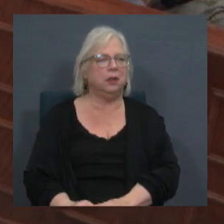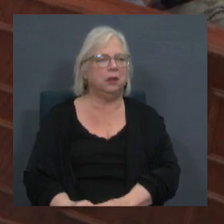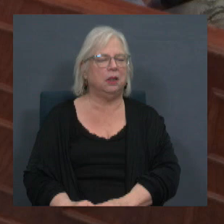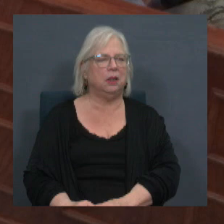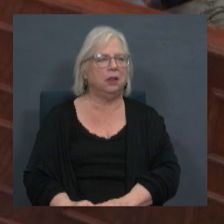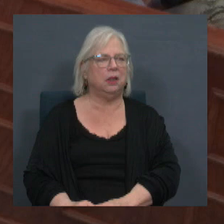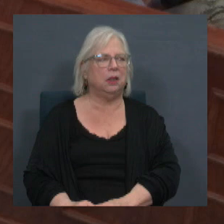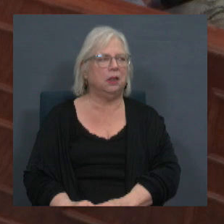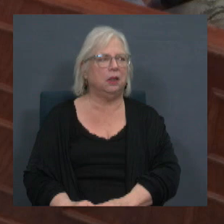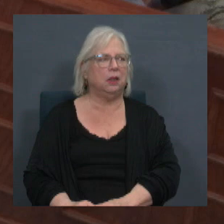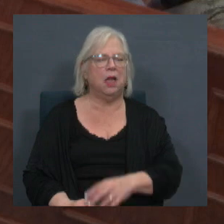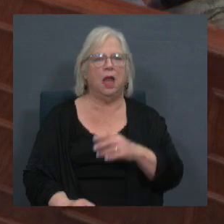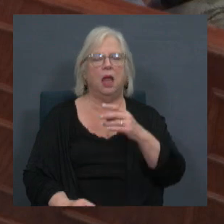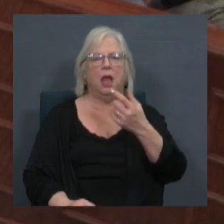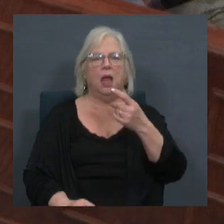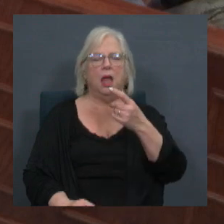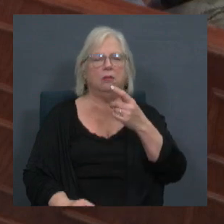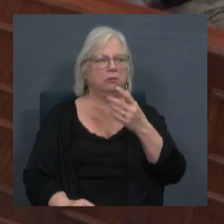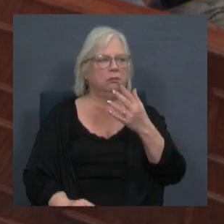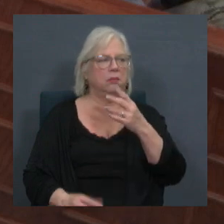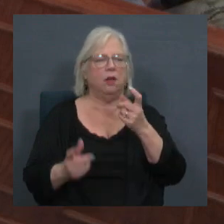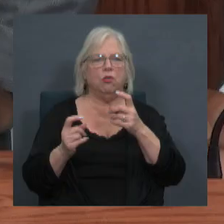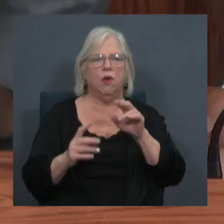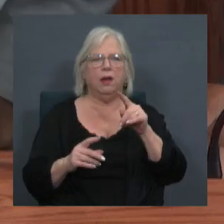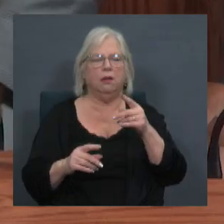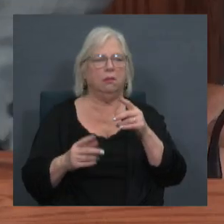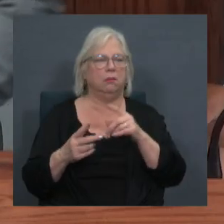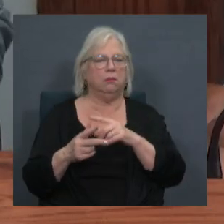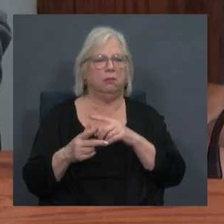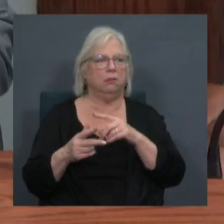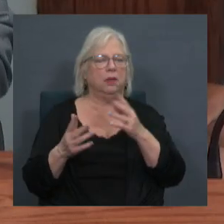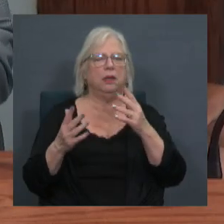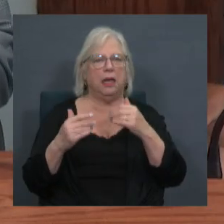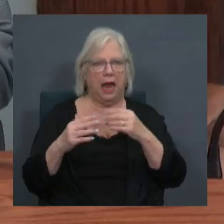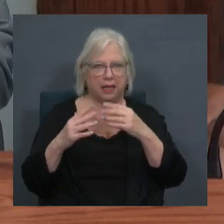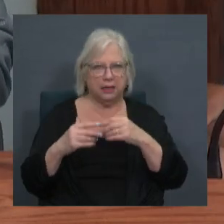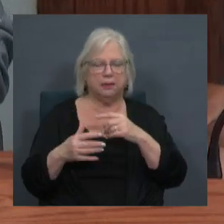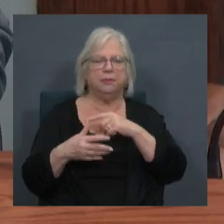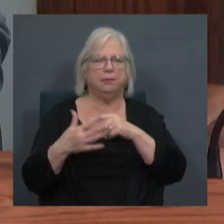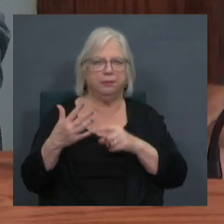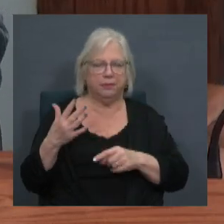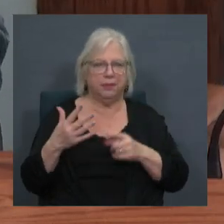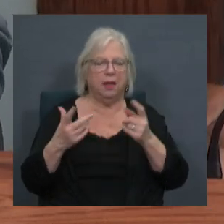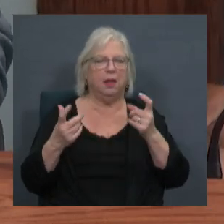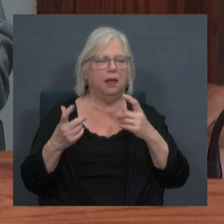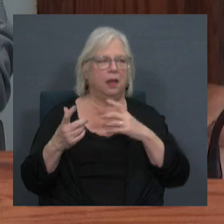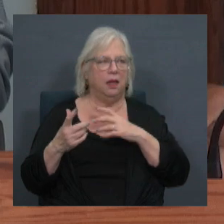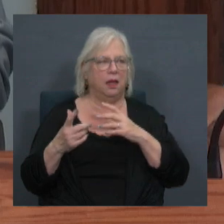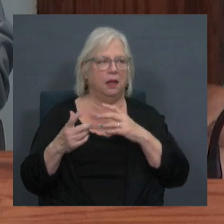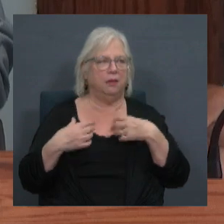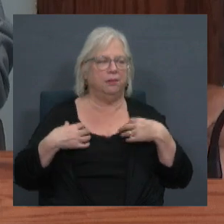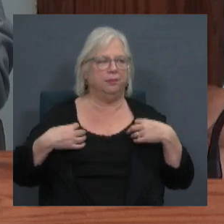Chairman Walker. Director Phillips, and then Vice Mayor Webb, and then Director Miller.